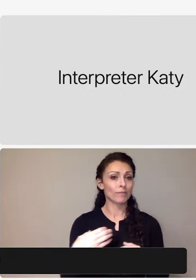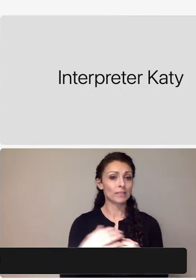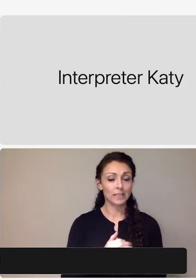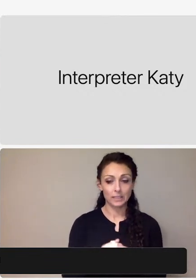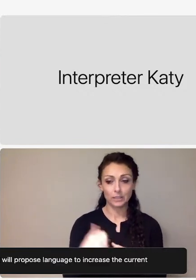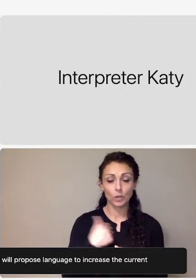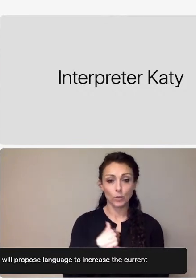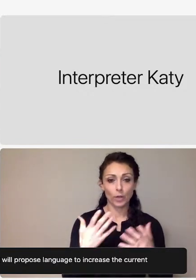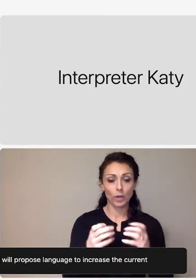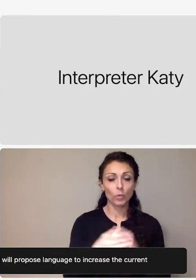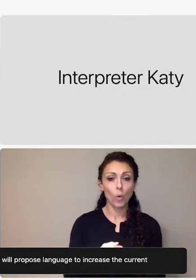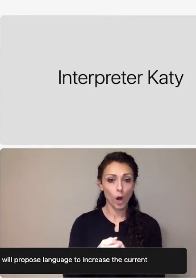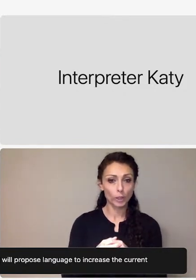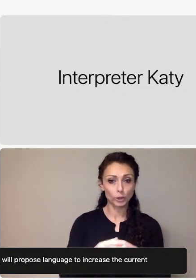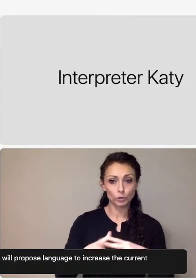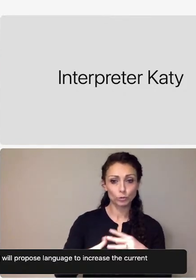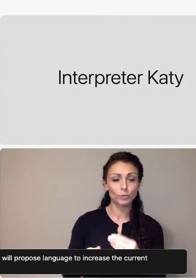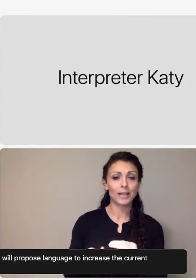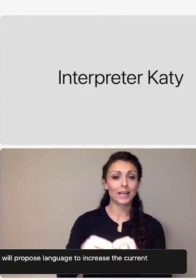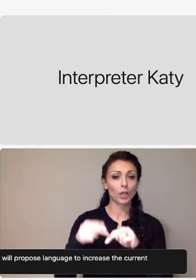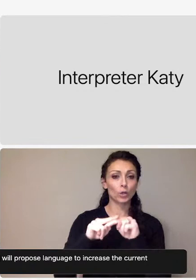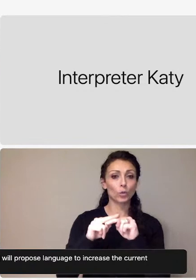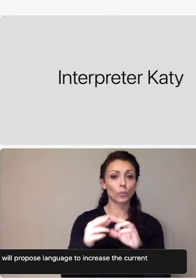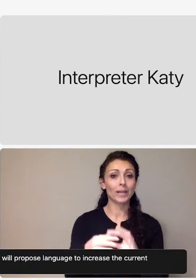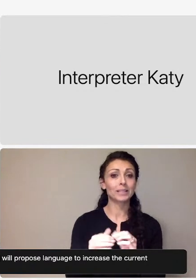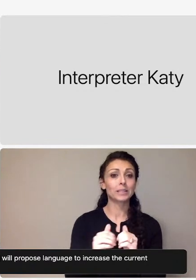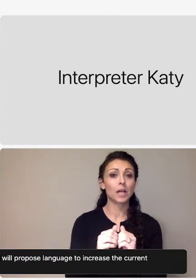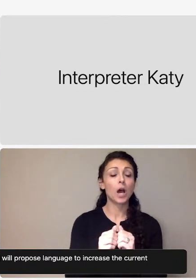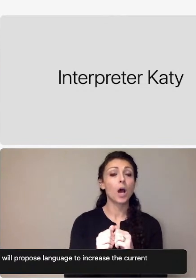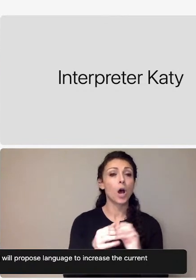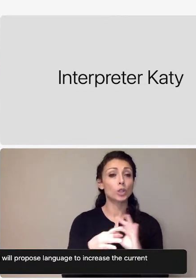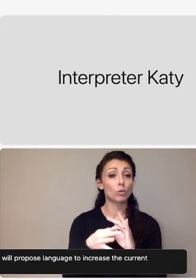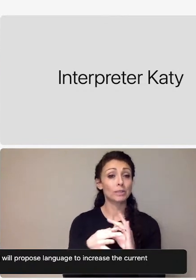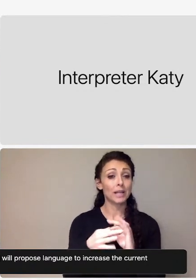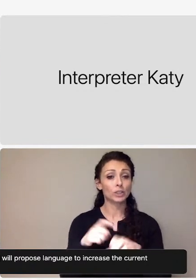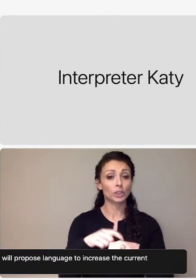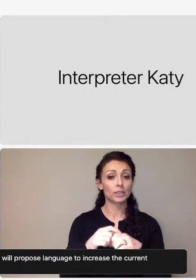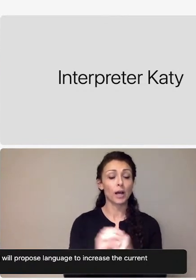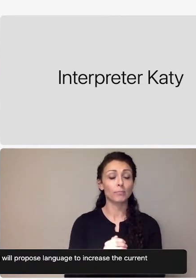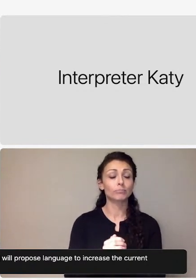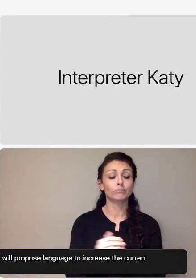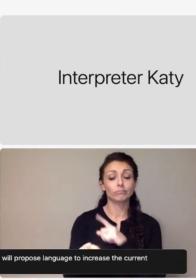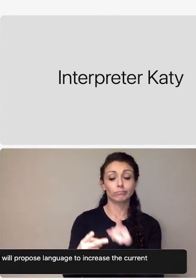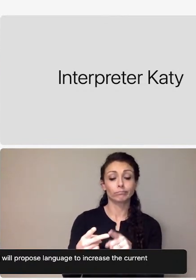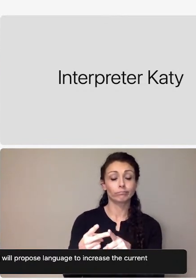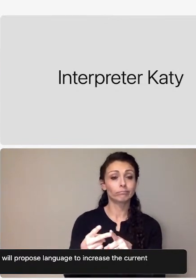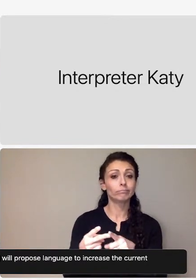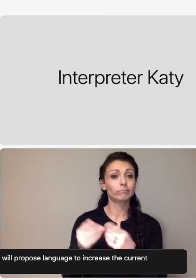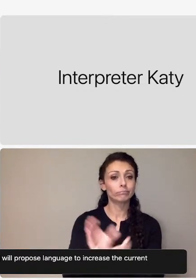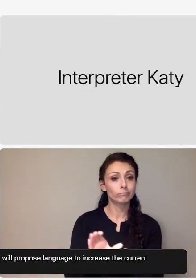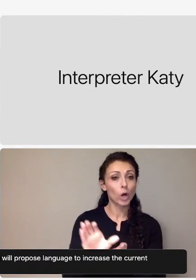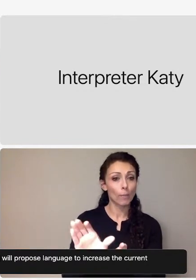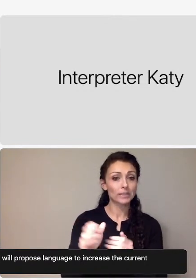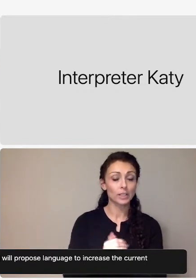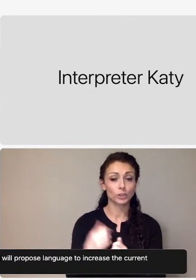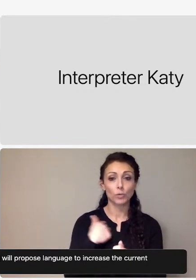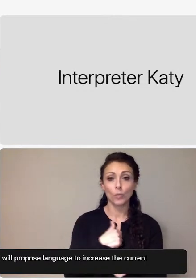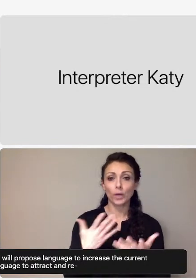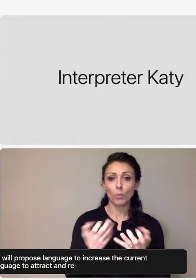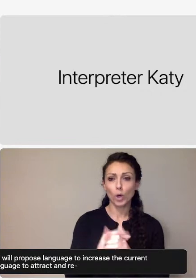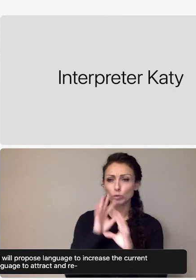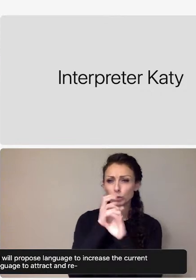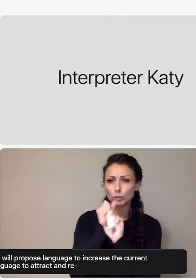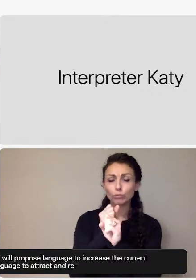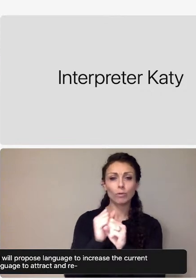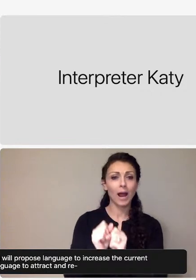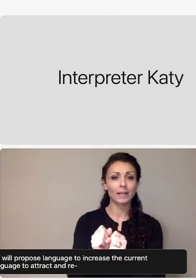amount of association release time article 6 compensation cse will propose language to attract and retain the best qualified